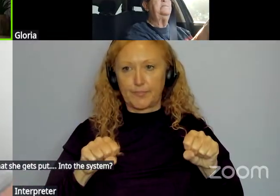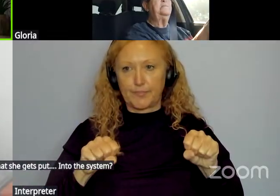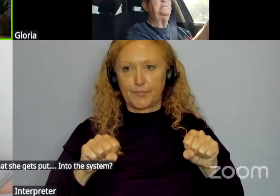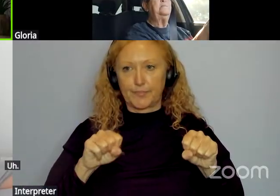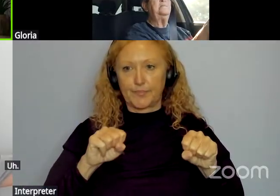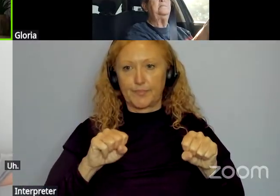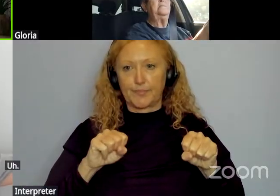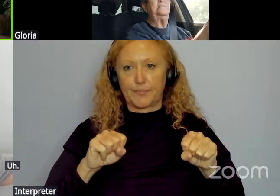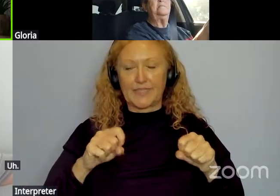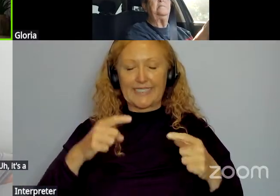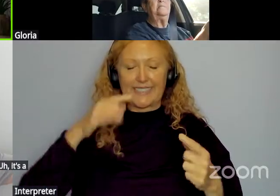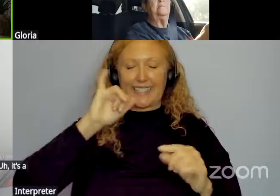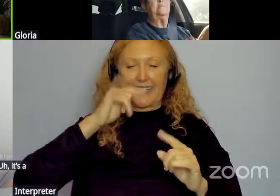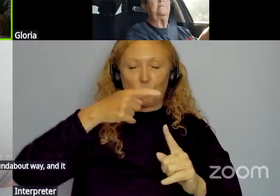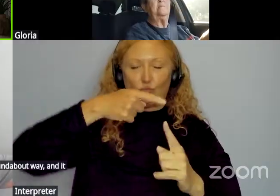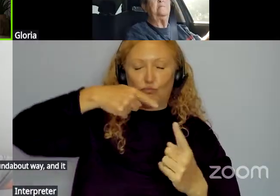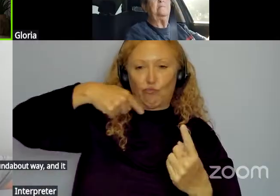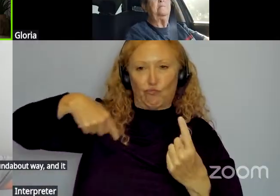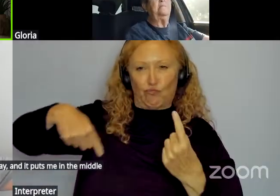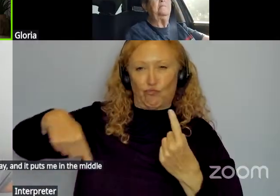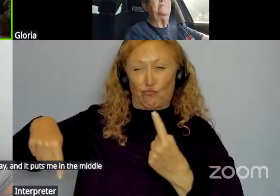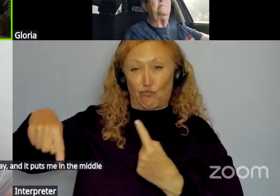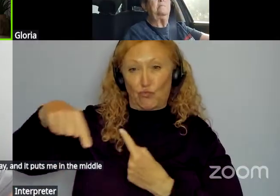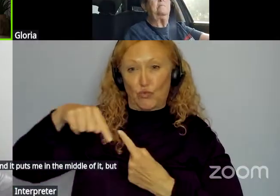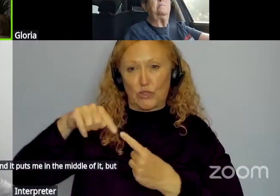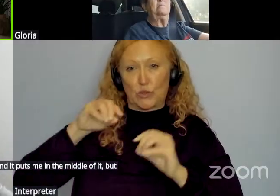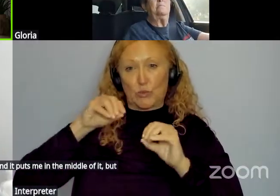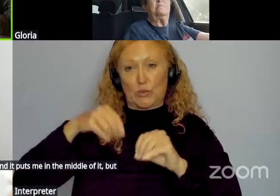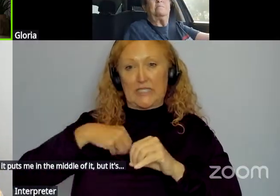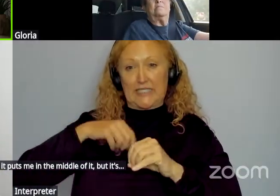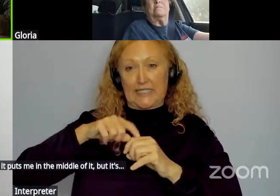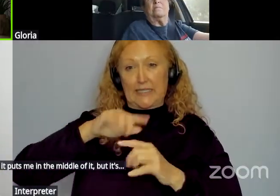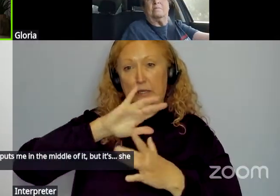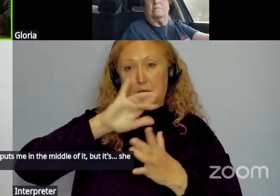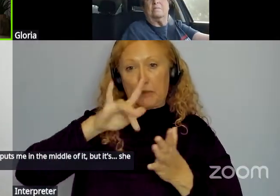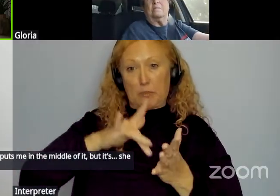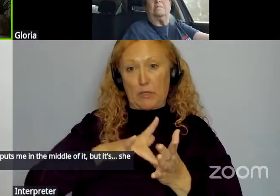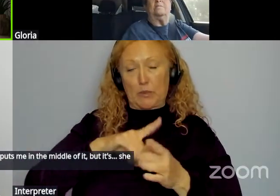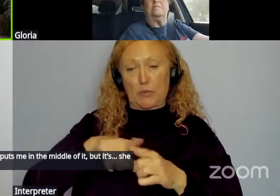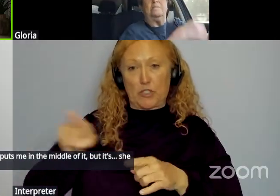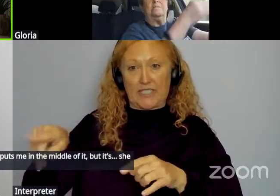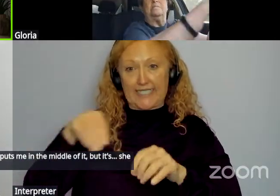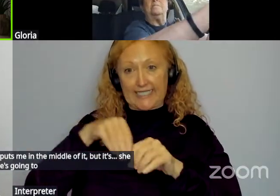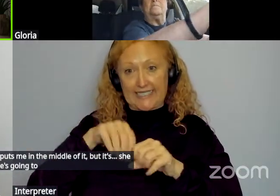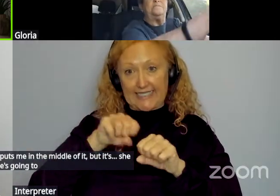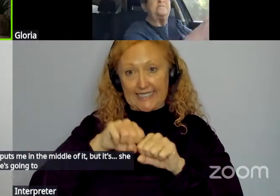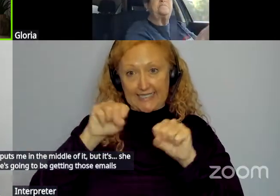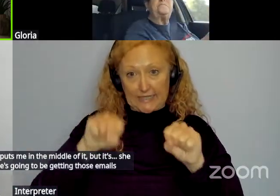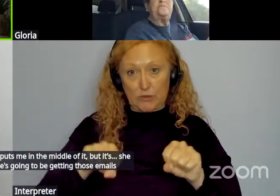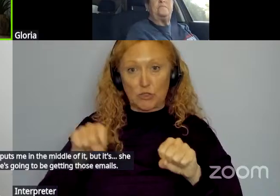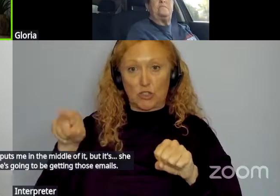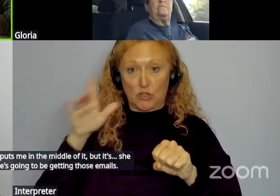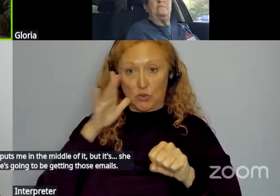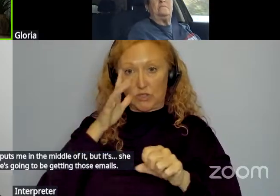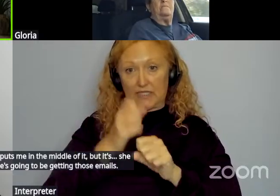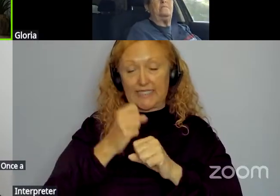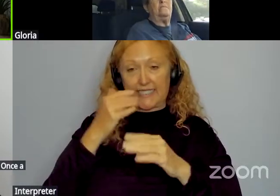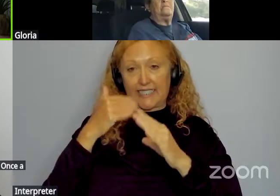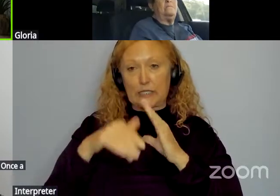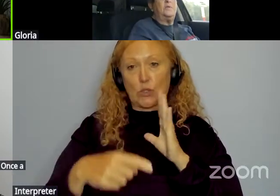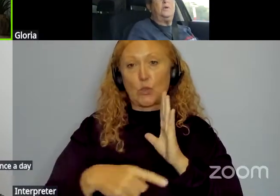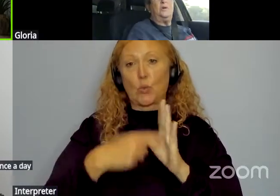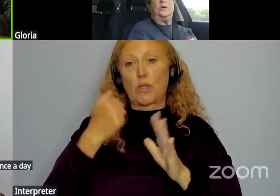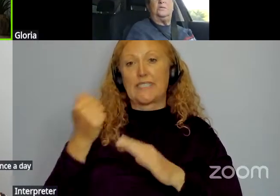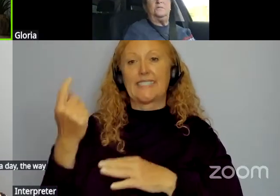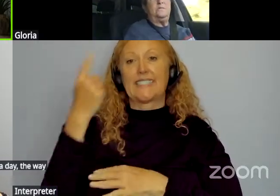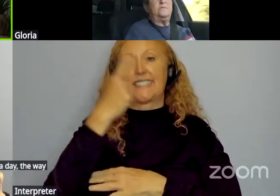It's a roundabout way and it puts me in the middle of it, but she gets into the system and now she's going to be getting those emails once a day the way